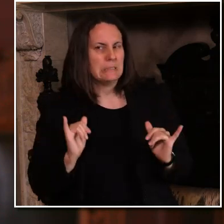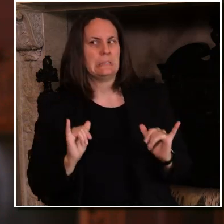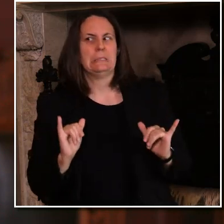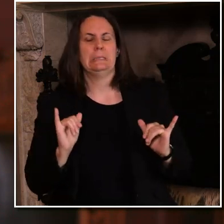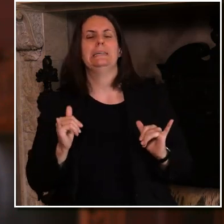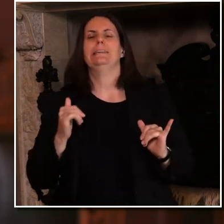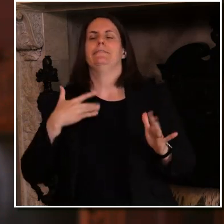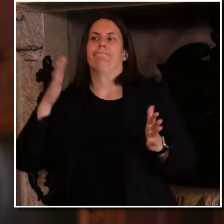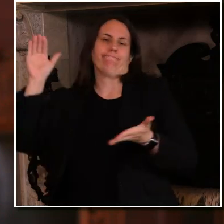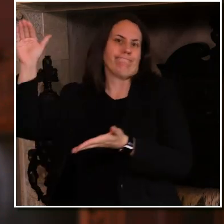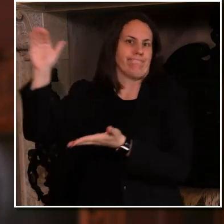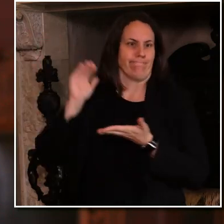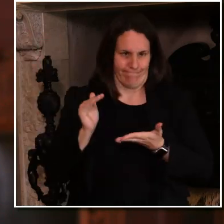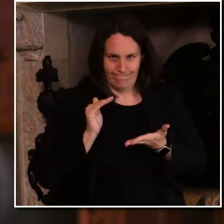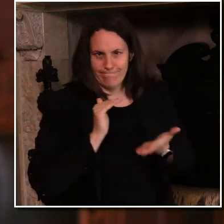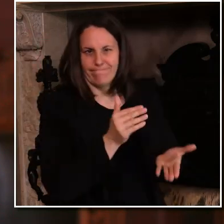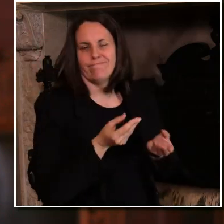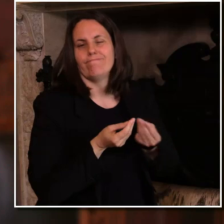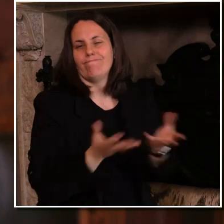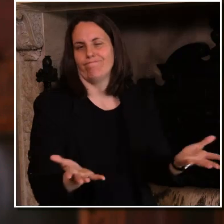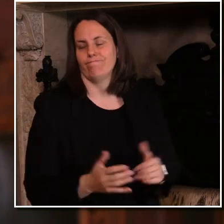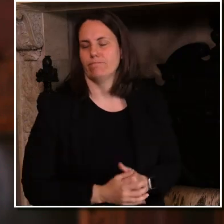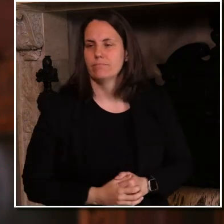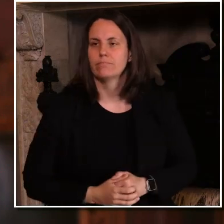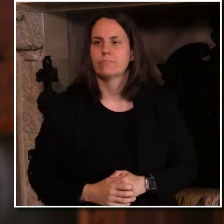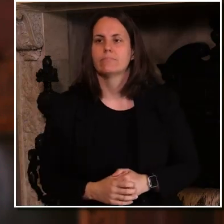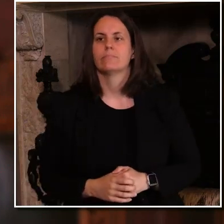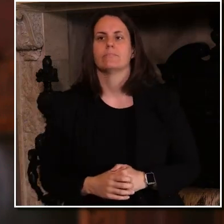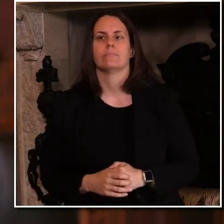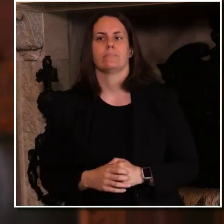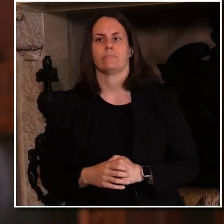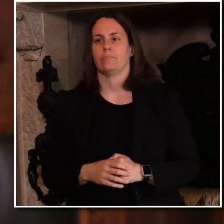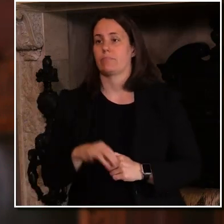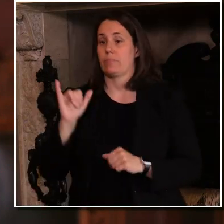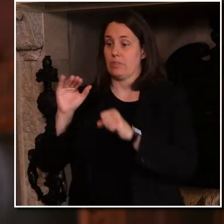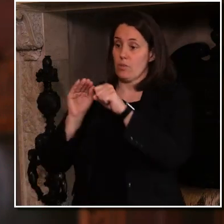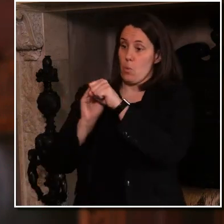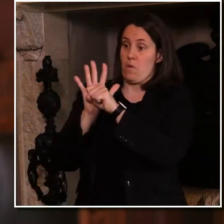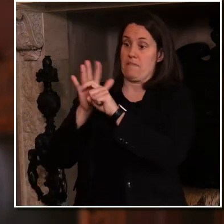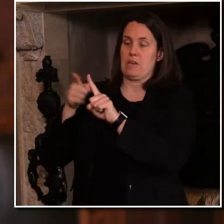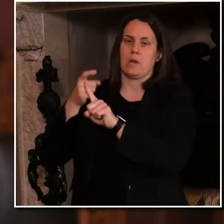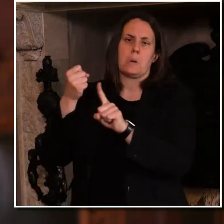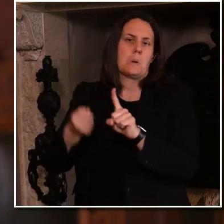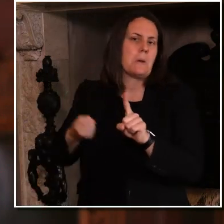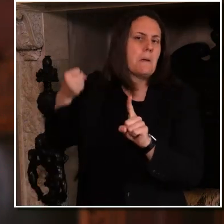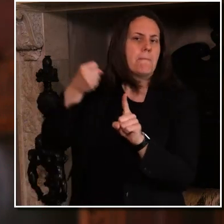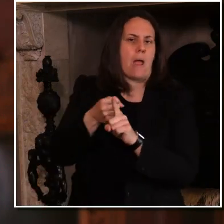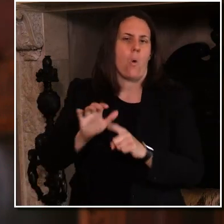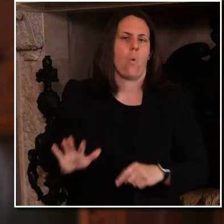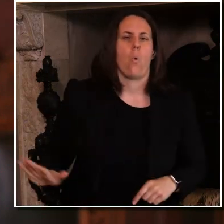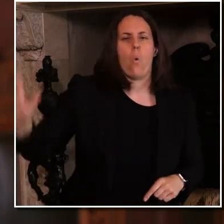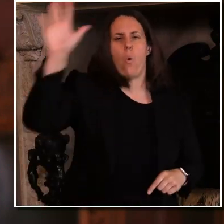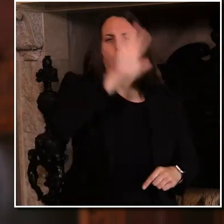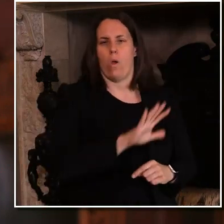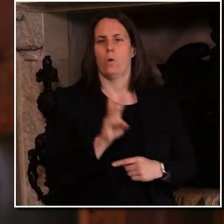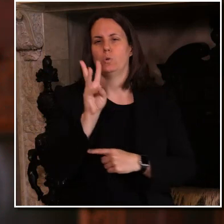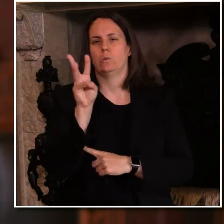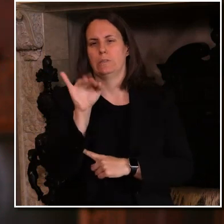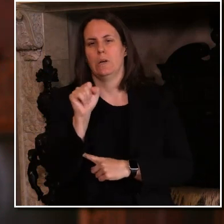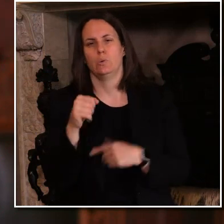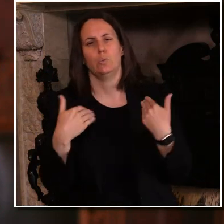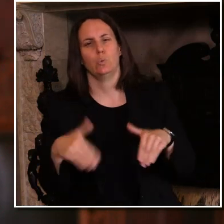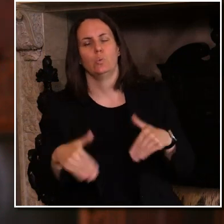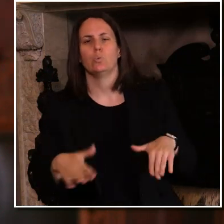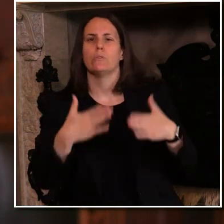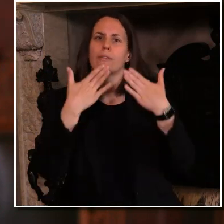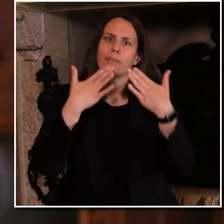to rise to that challenge. Thank you for all the work you are doing, staying safer at home, so that we can do the important work of